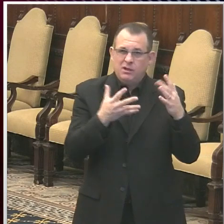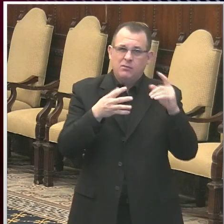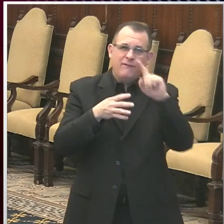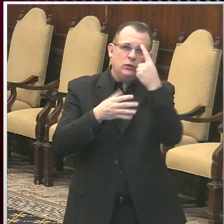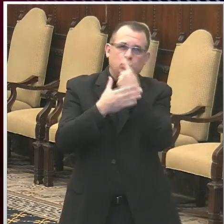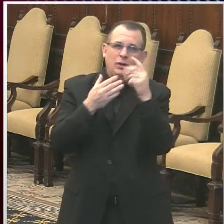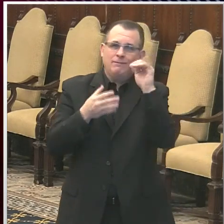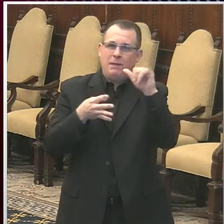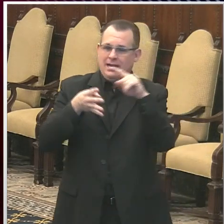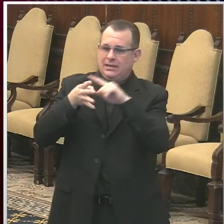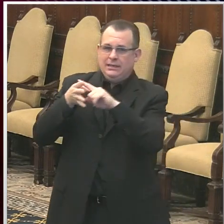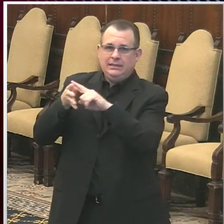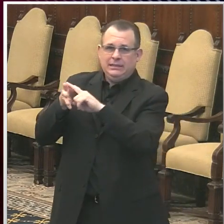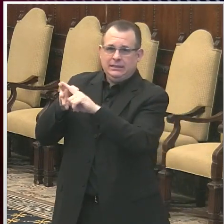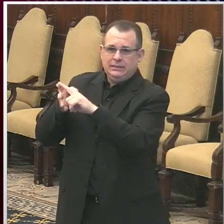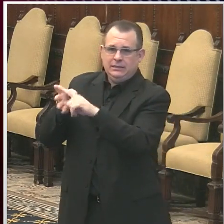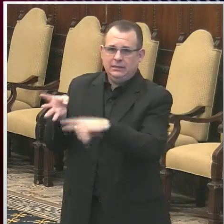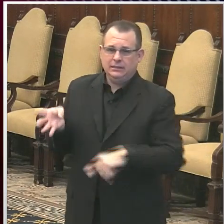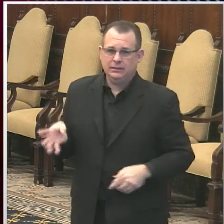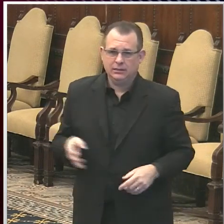so continue to work with the White House and our